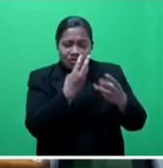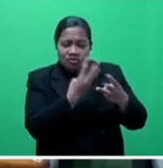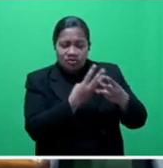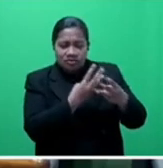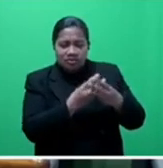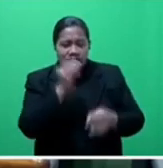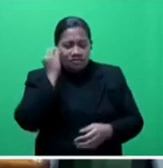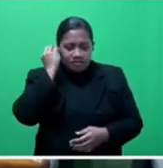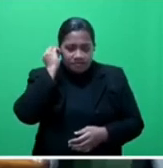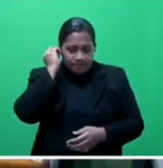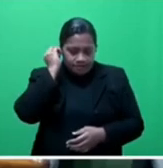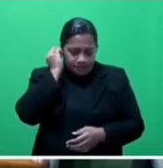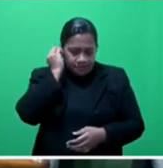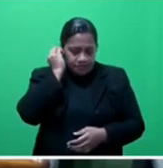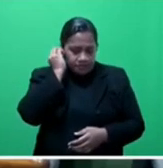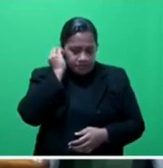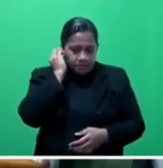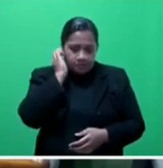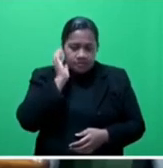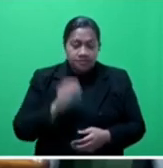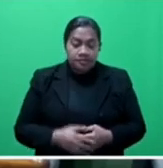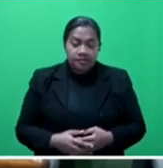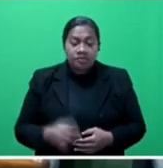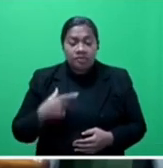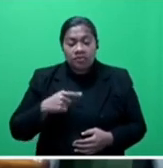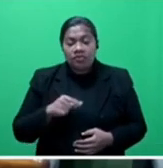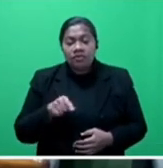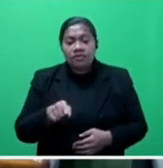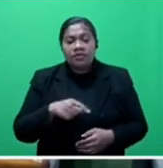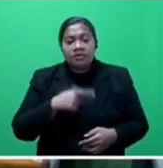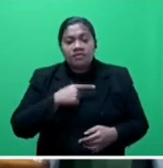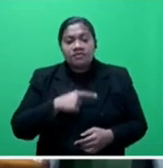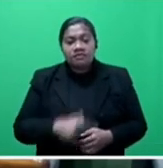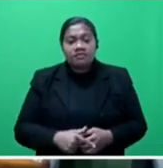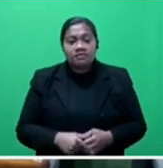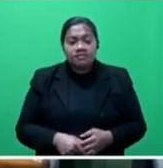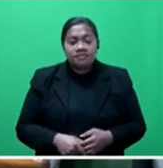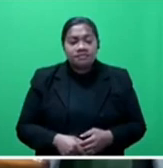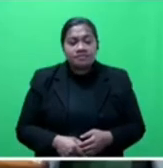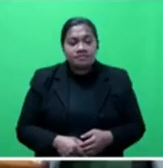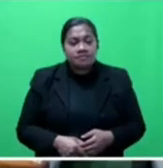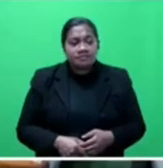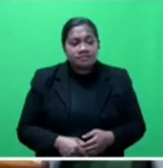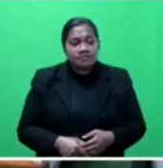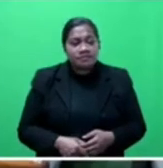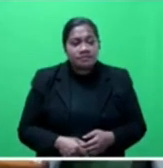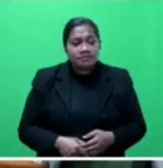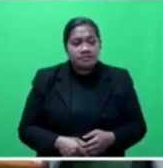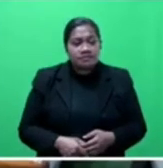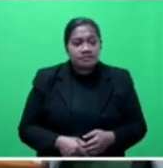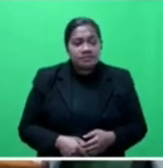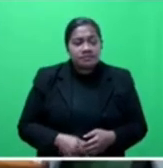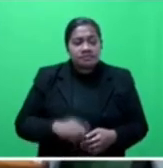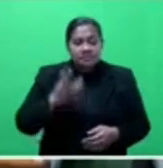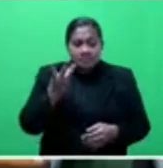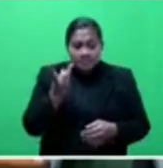was disregarded. It is because such gang mentality had taken sprout in SODELPA.